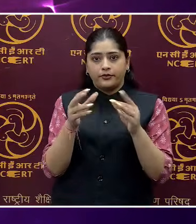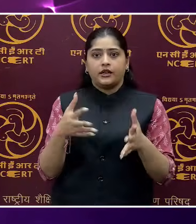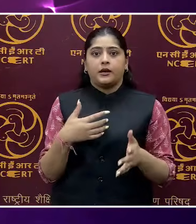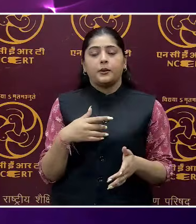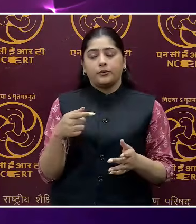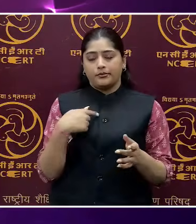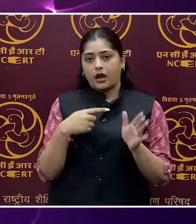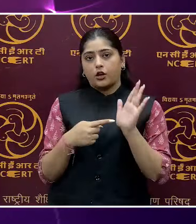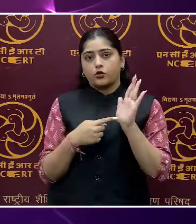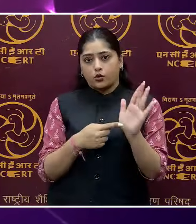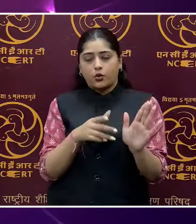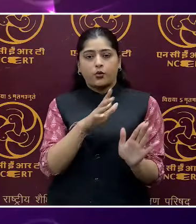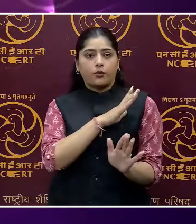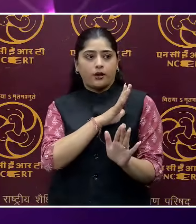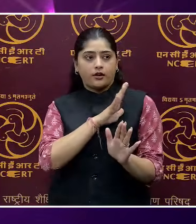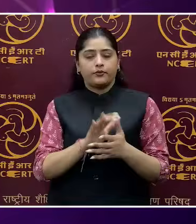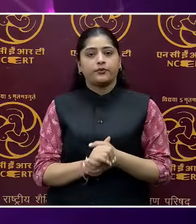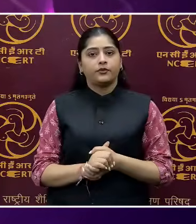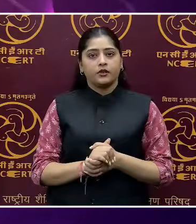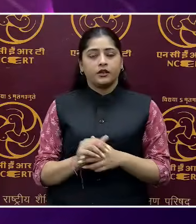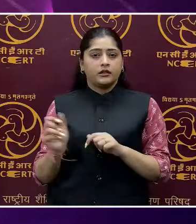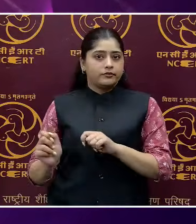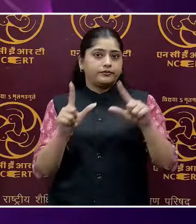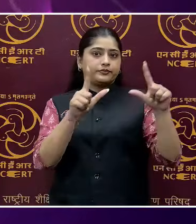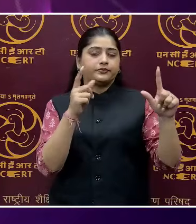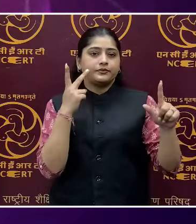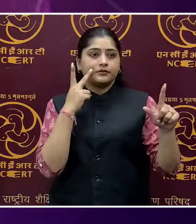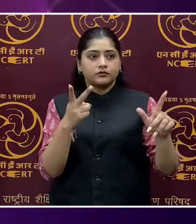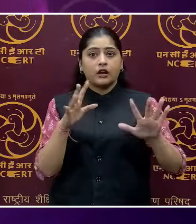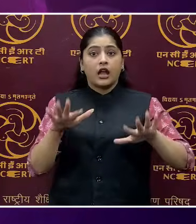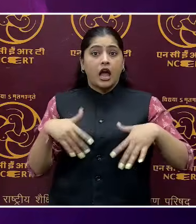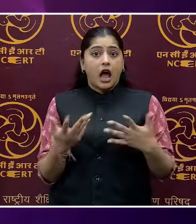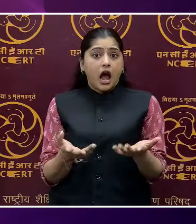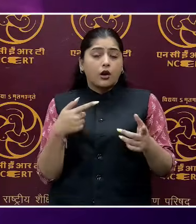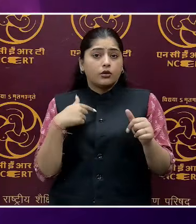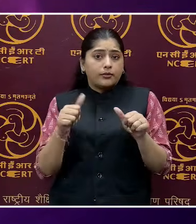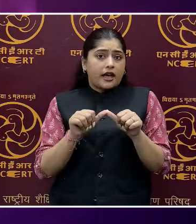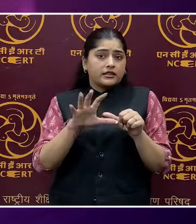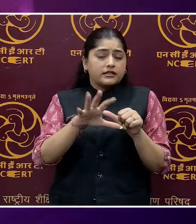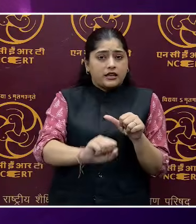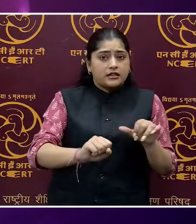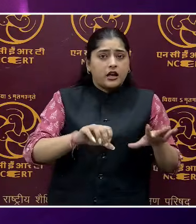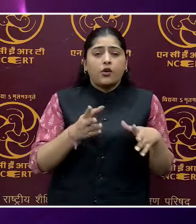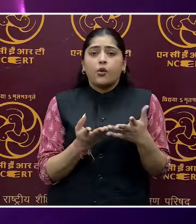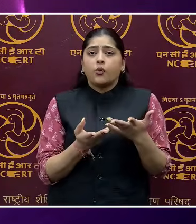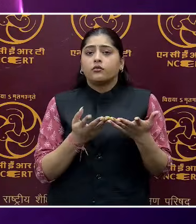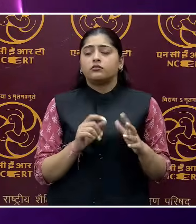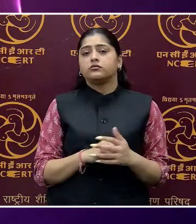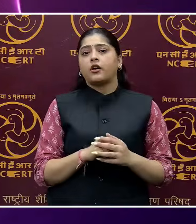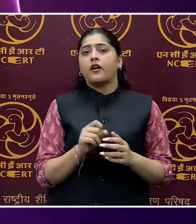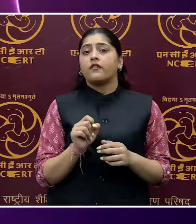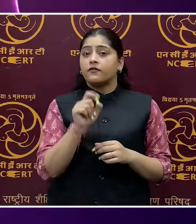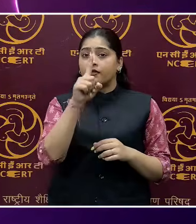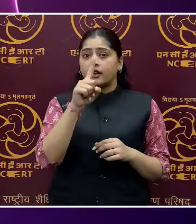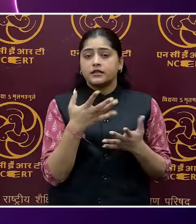on the screen that how to access these virtual labs. First, we have to write